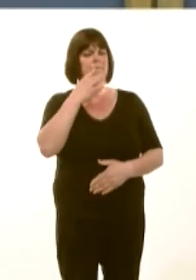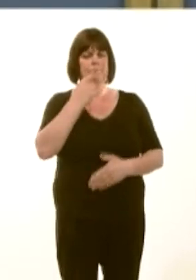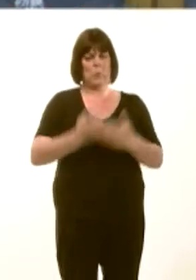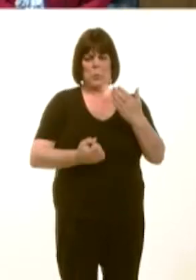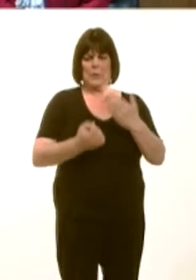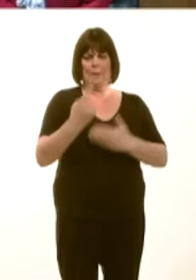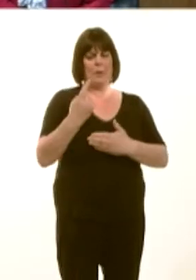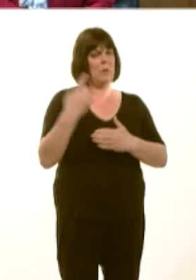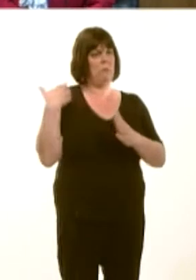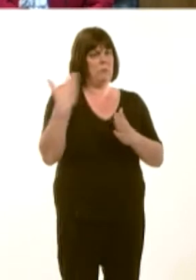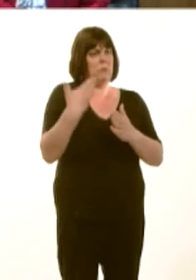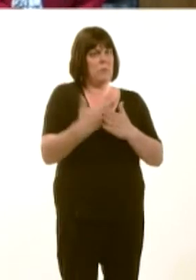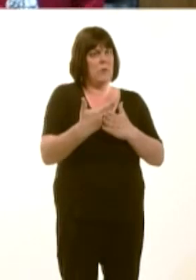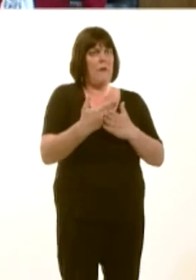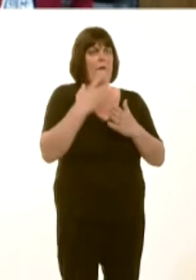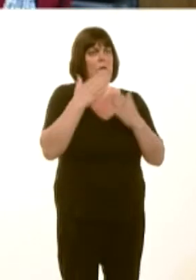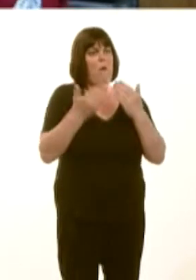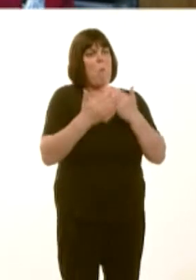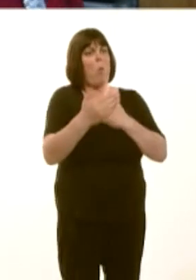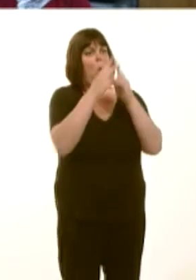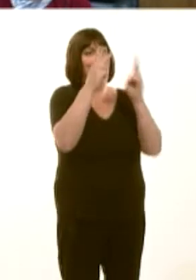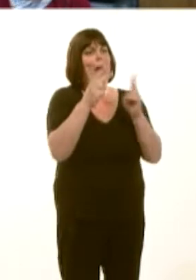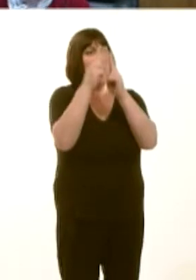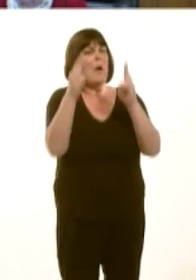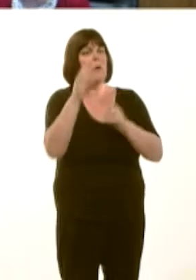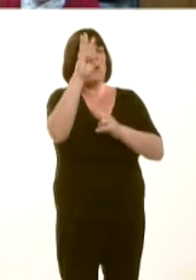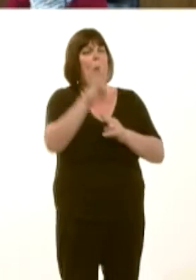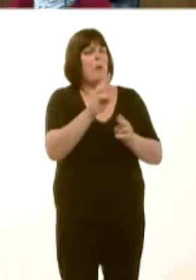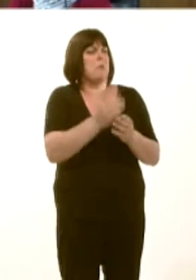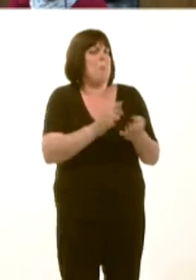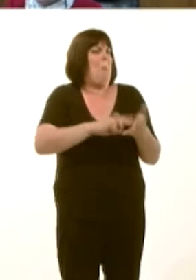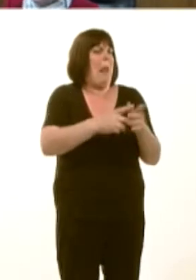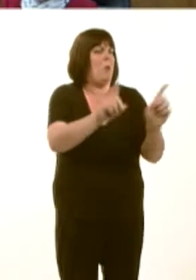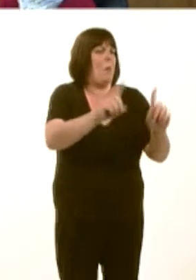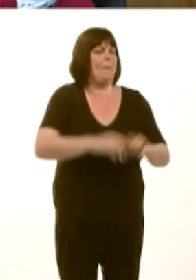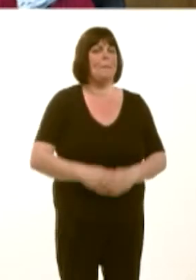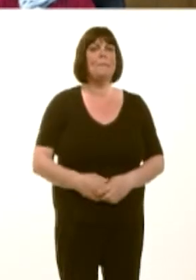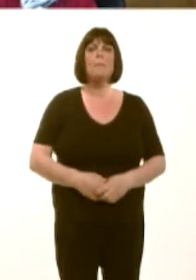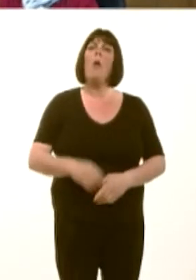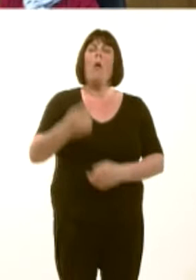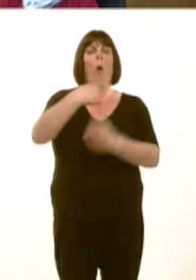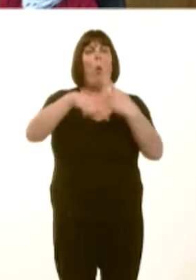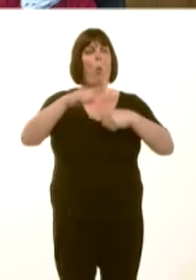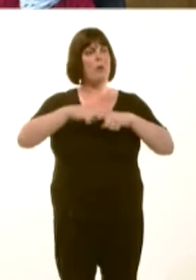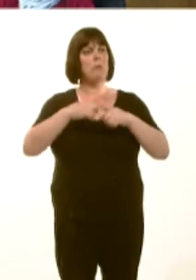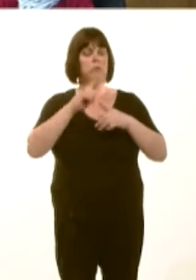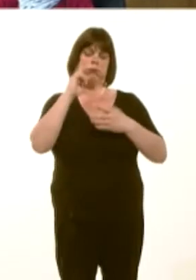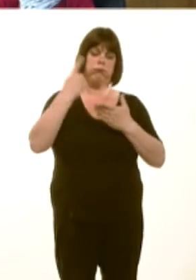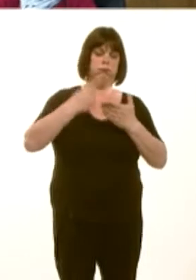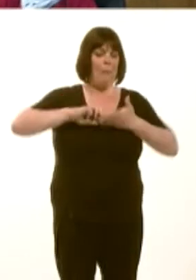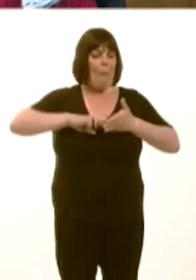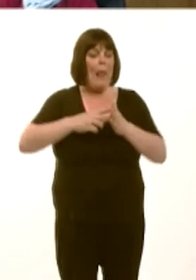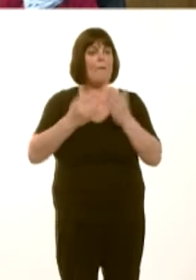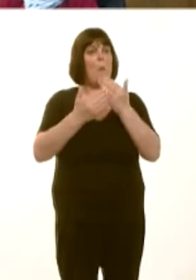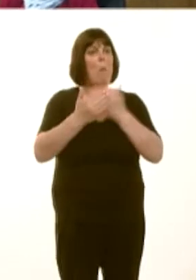is doing to increase the supply of housing in Wales? Yes, we've put in place a number of measures to increase housing supply, including Help to